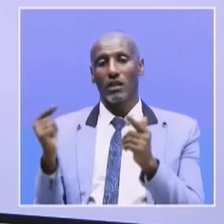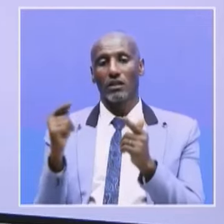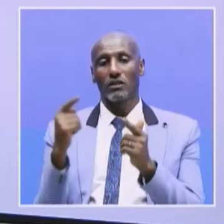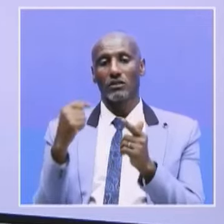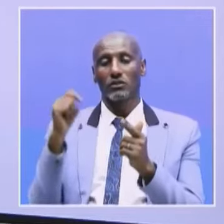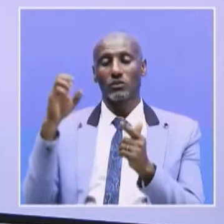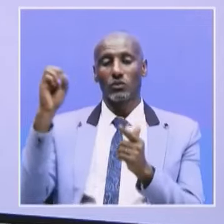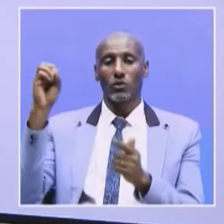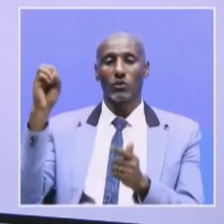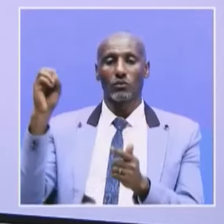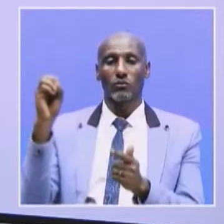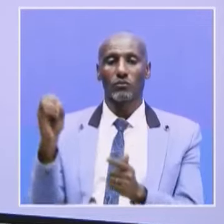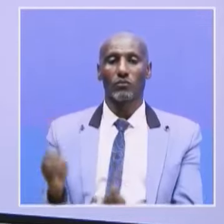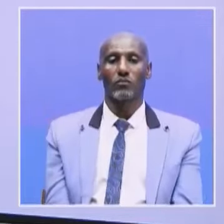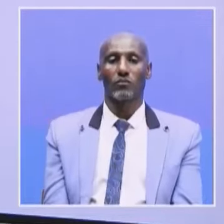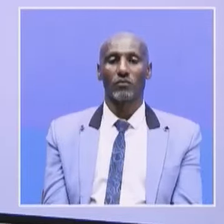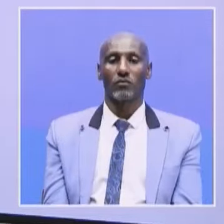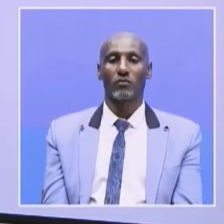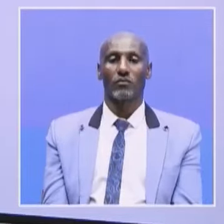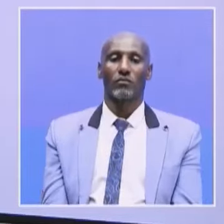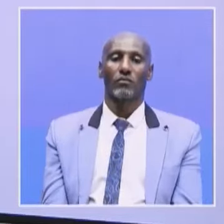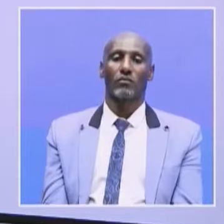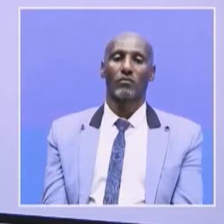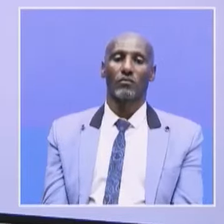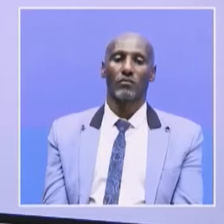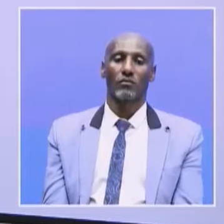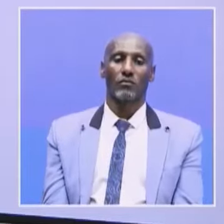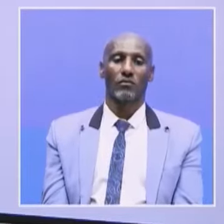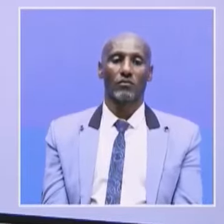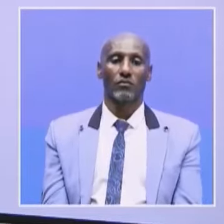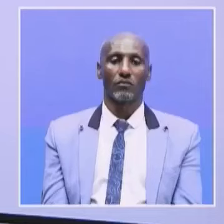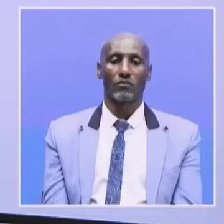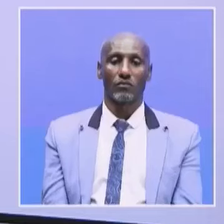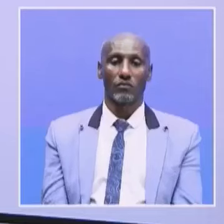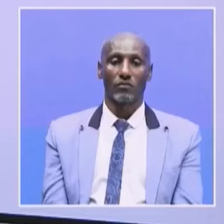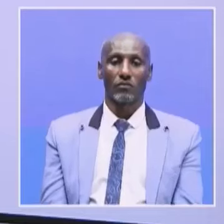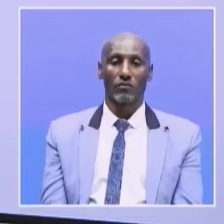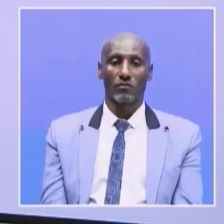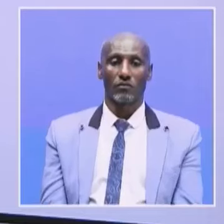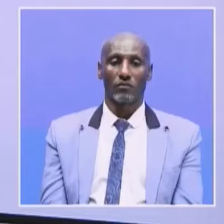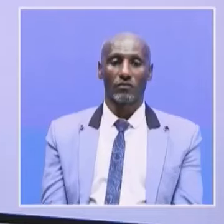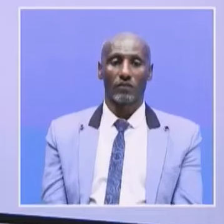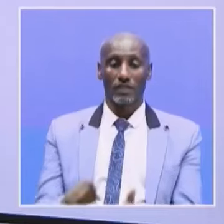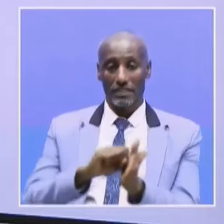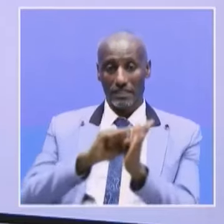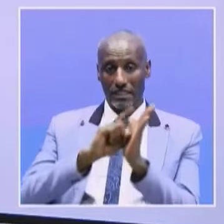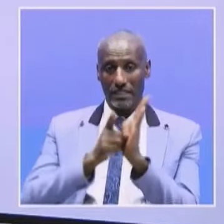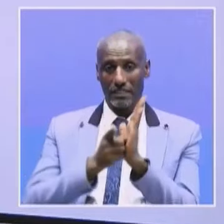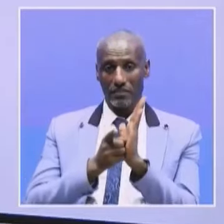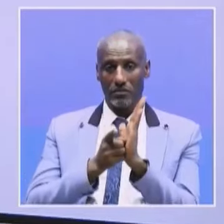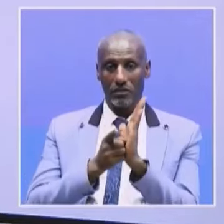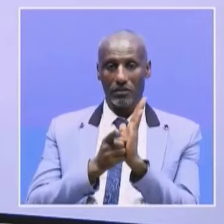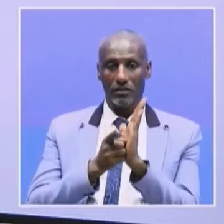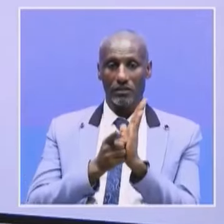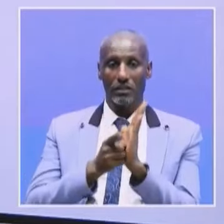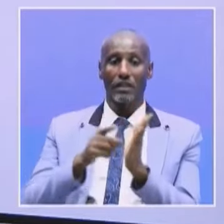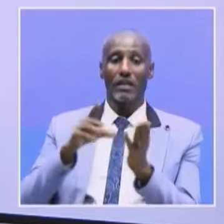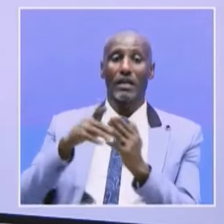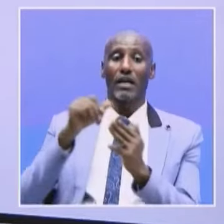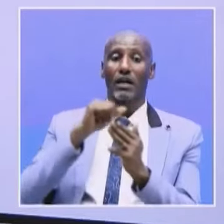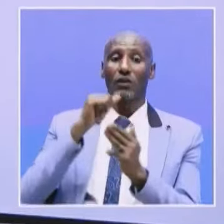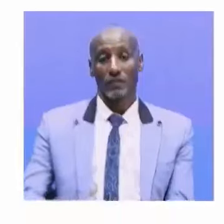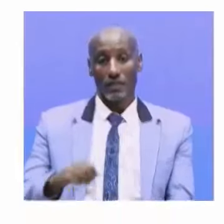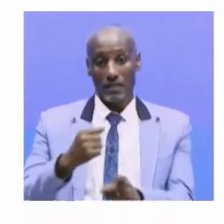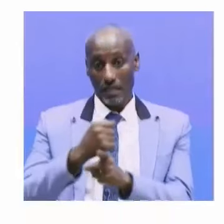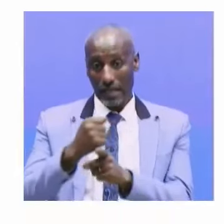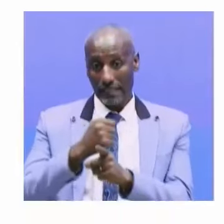he drank a little water after the game. This is an example of uncountable